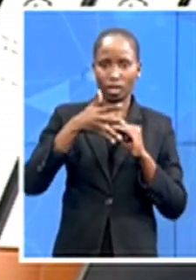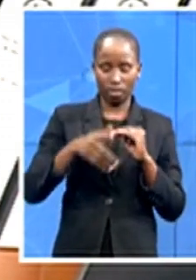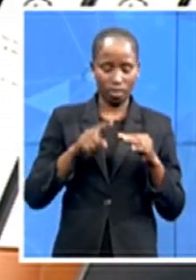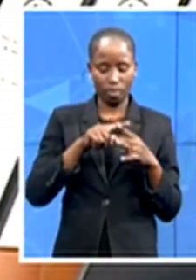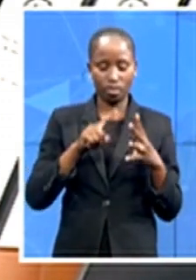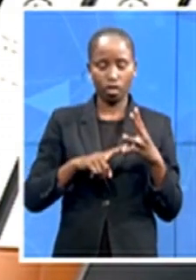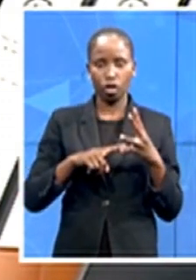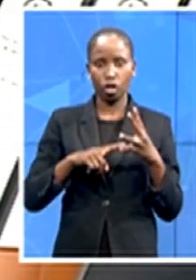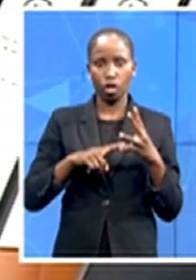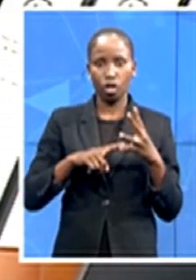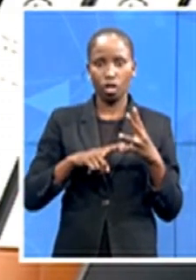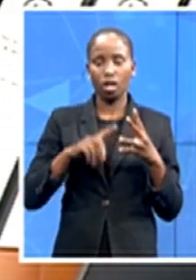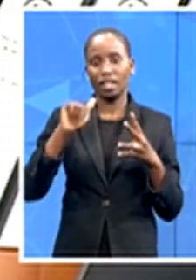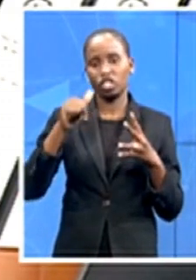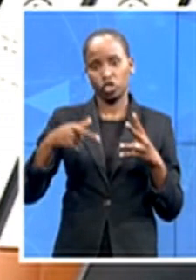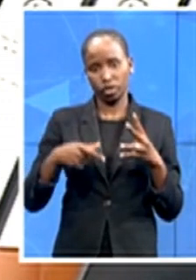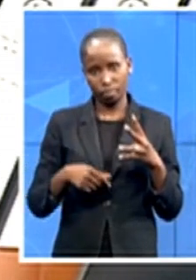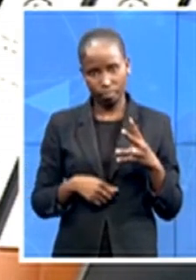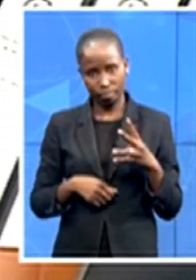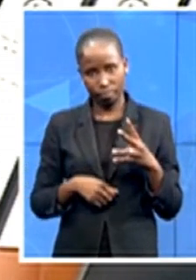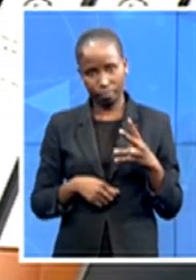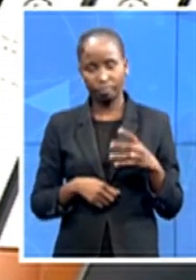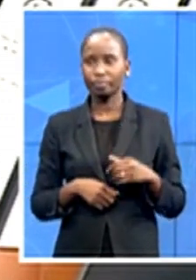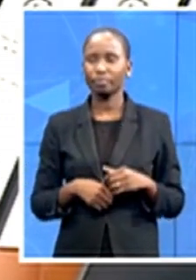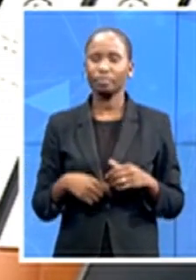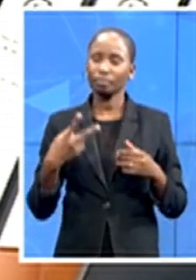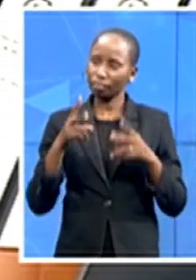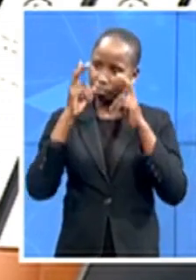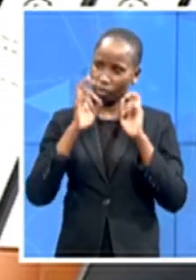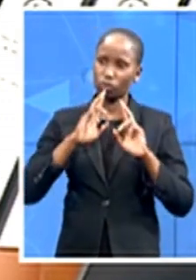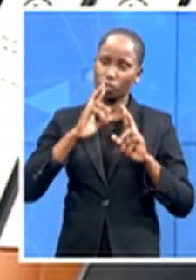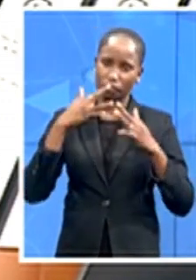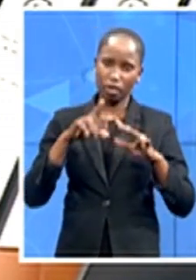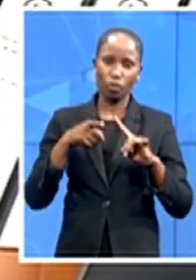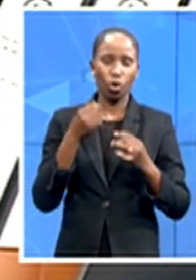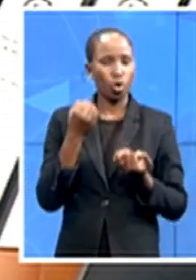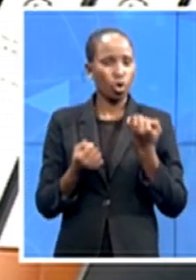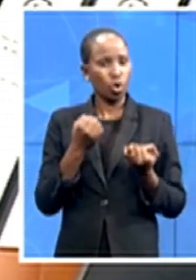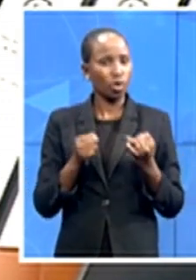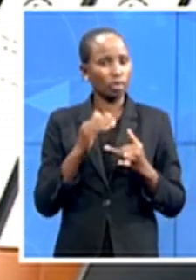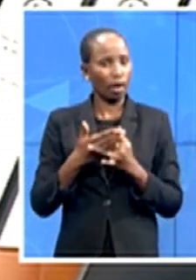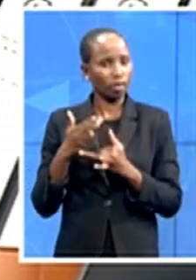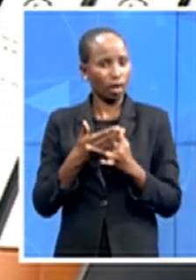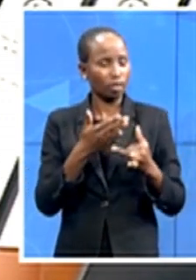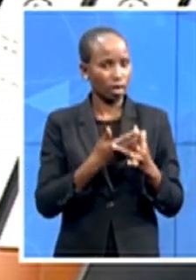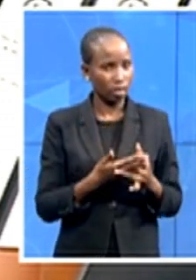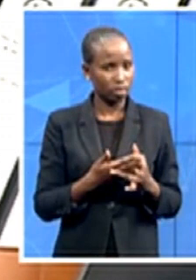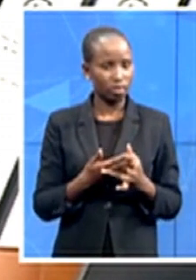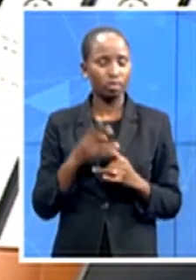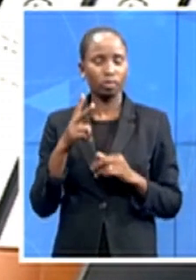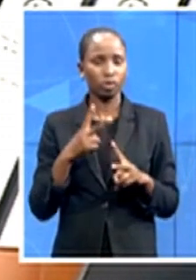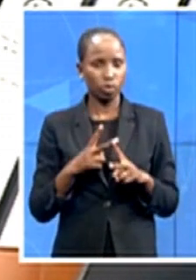Reports of court cases and disciplinary proceedings, together with the commendable work of